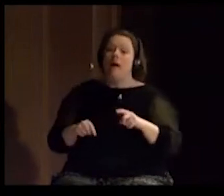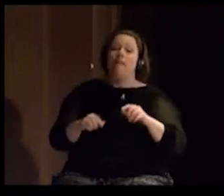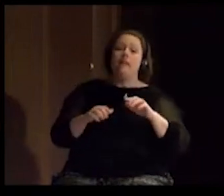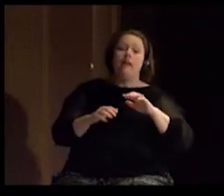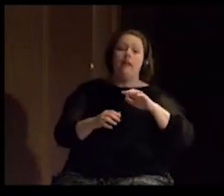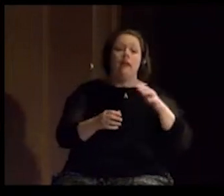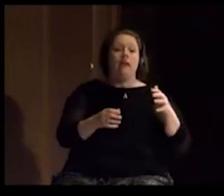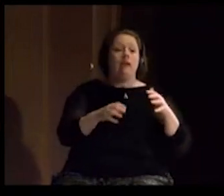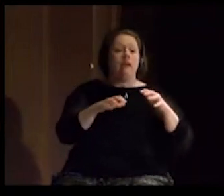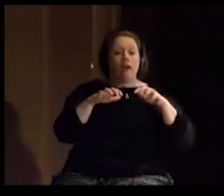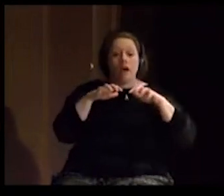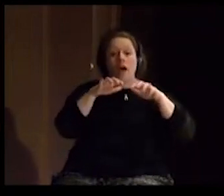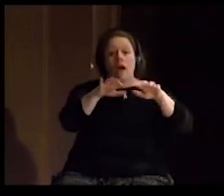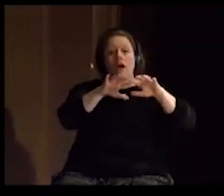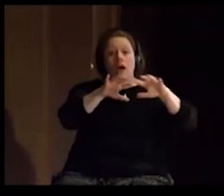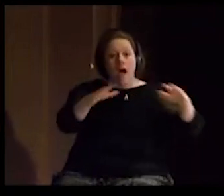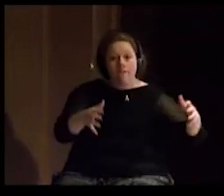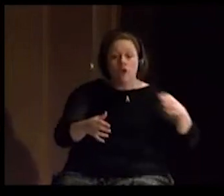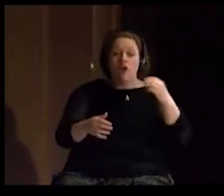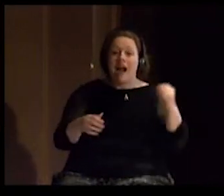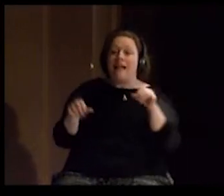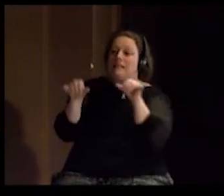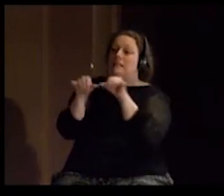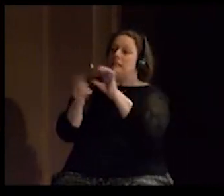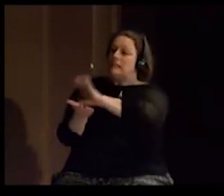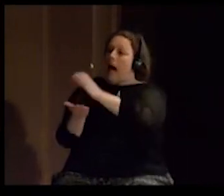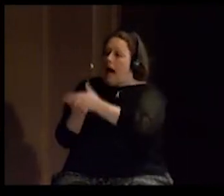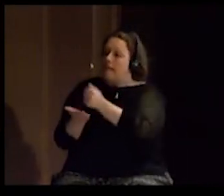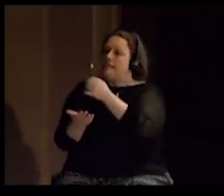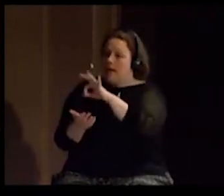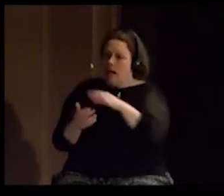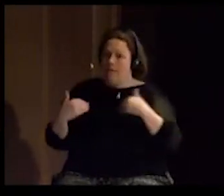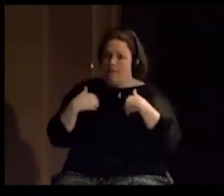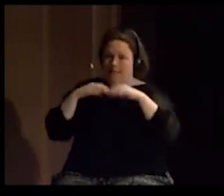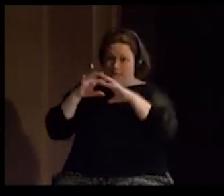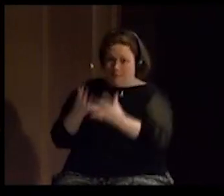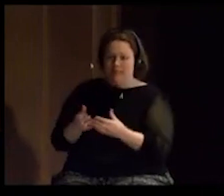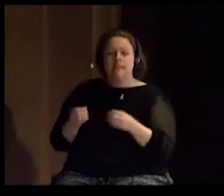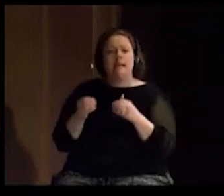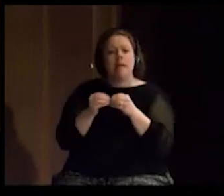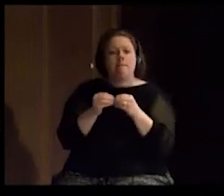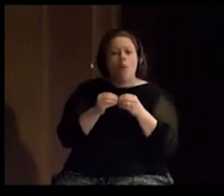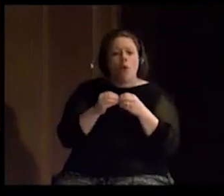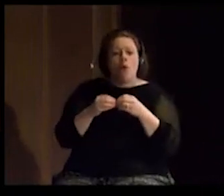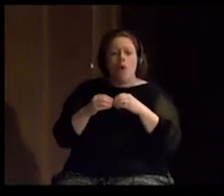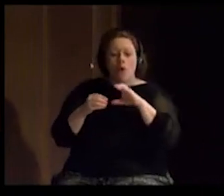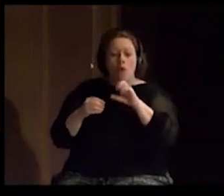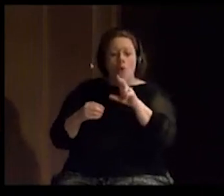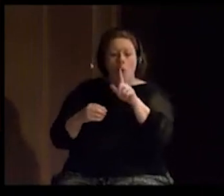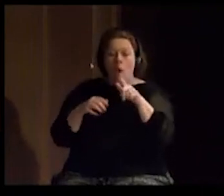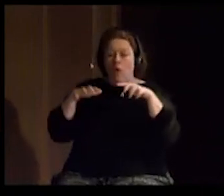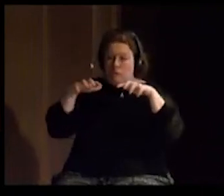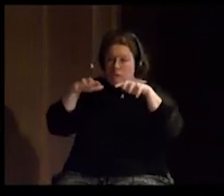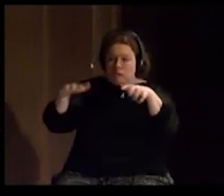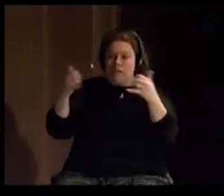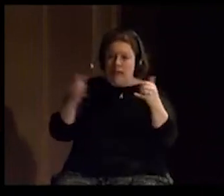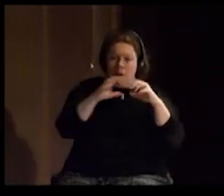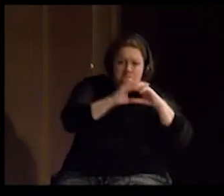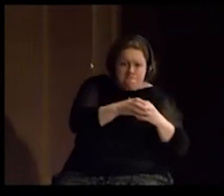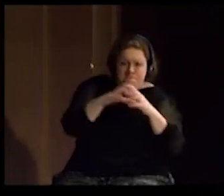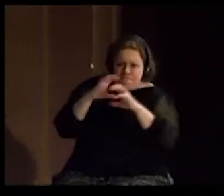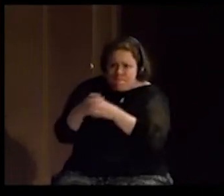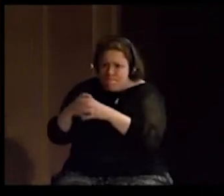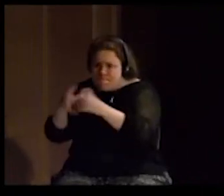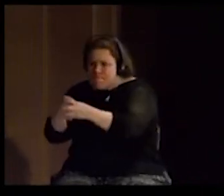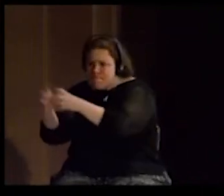individual colonies is drastically reduced. And smaller colonies, as you may expect, are also then more susceptible